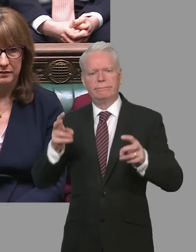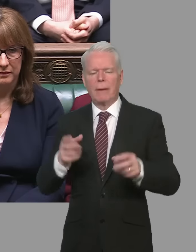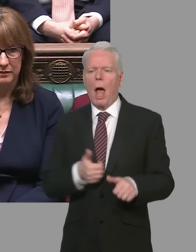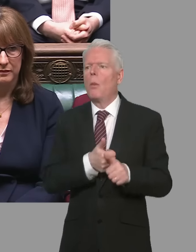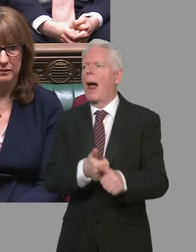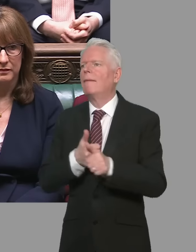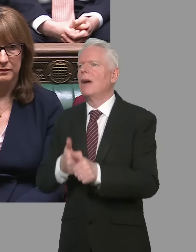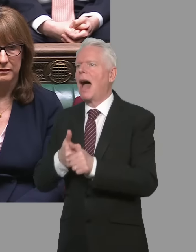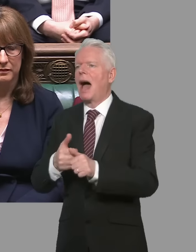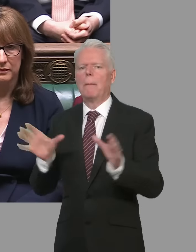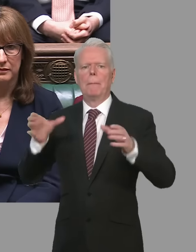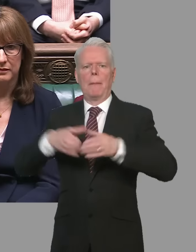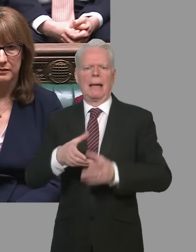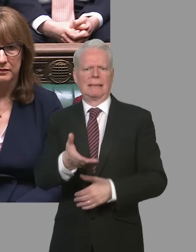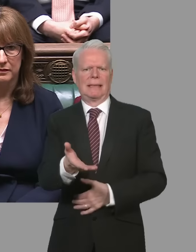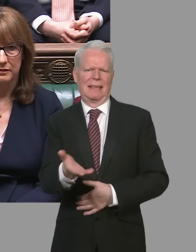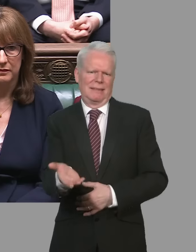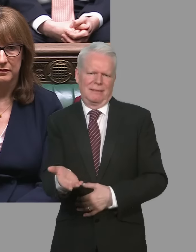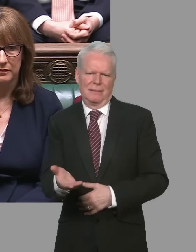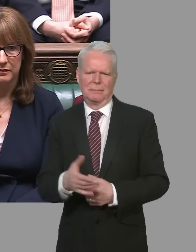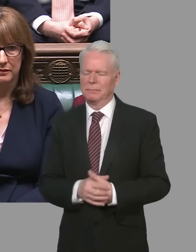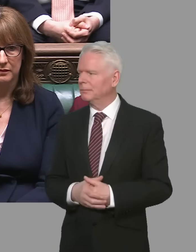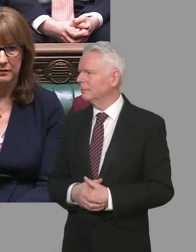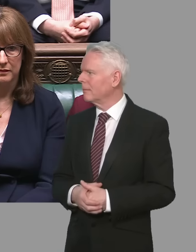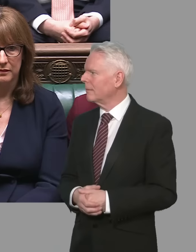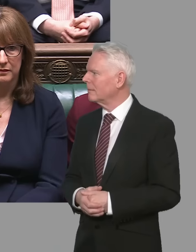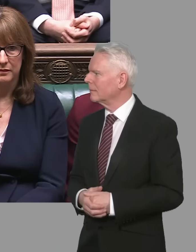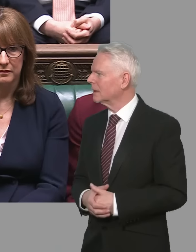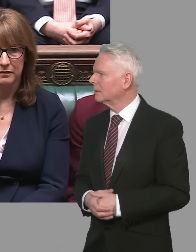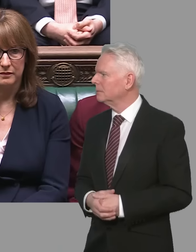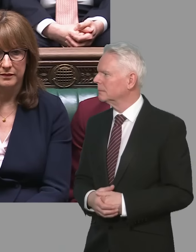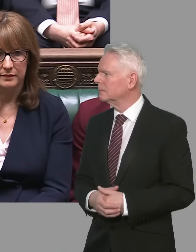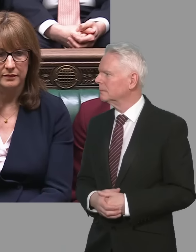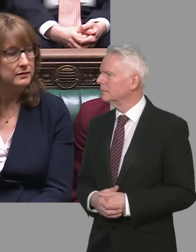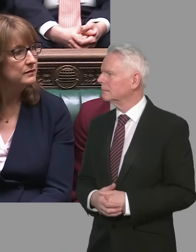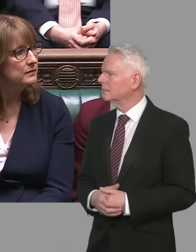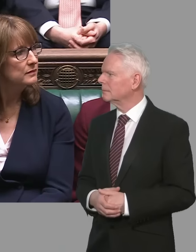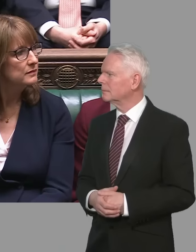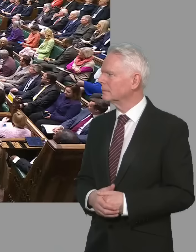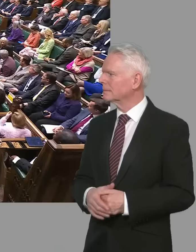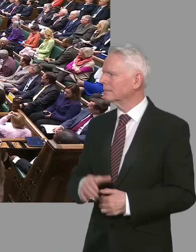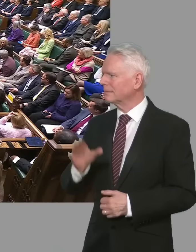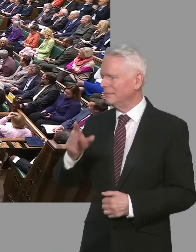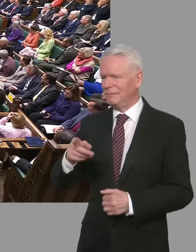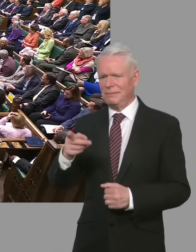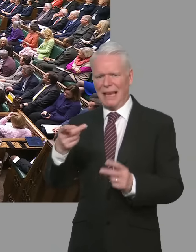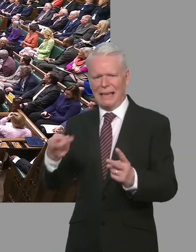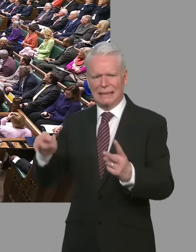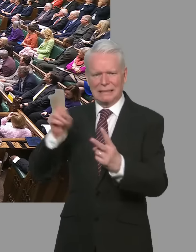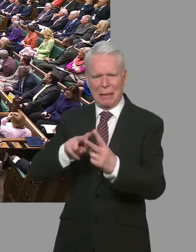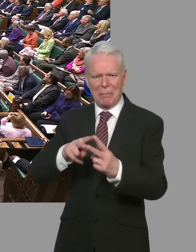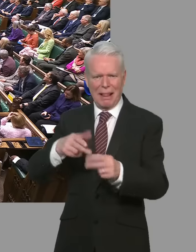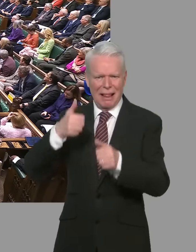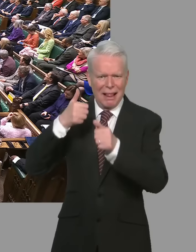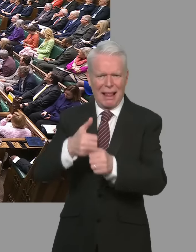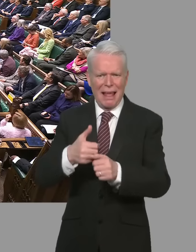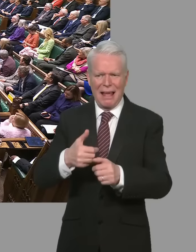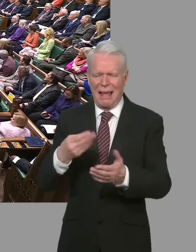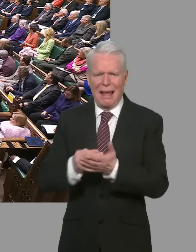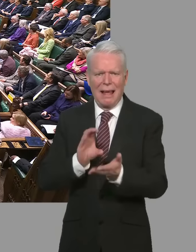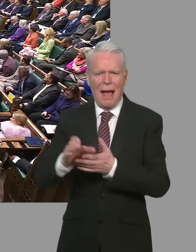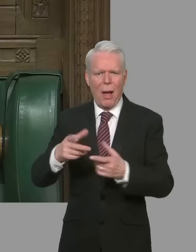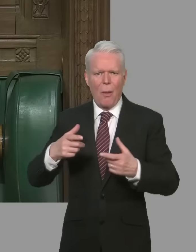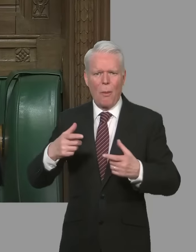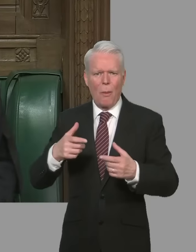broken system. And when we tried to mend it, what did they do? They voted against it. Order. Mr. Dewhurst, you're tempting my